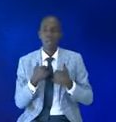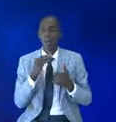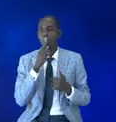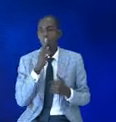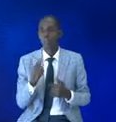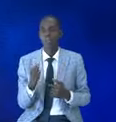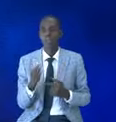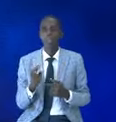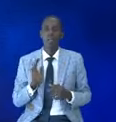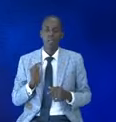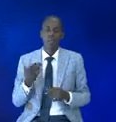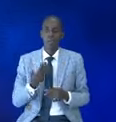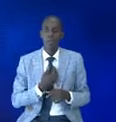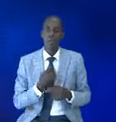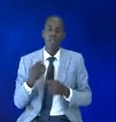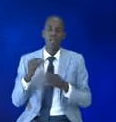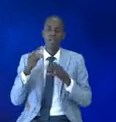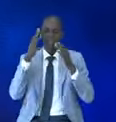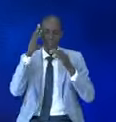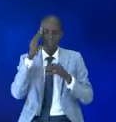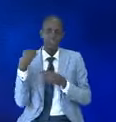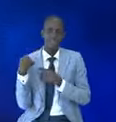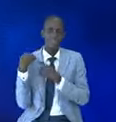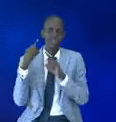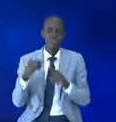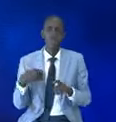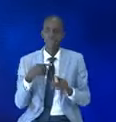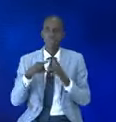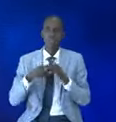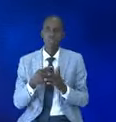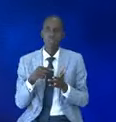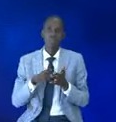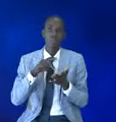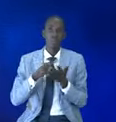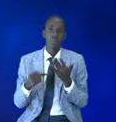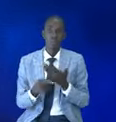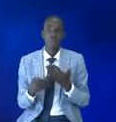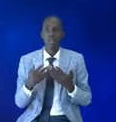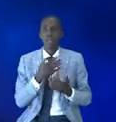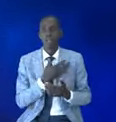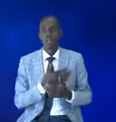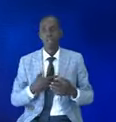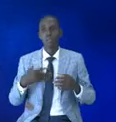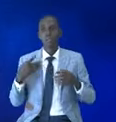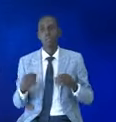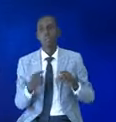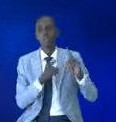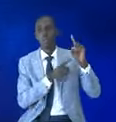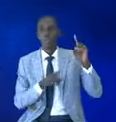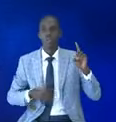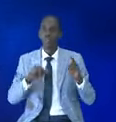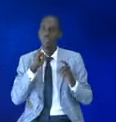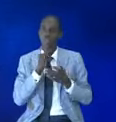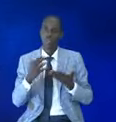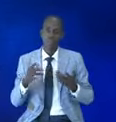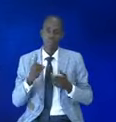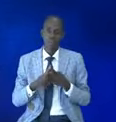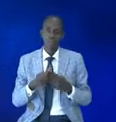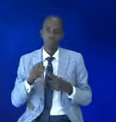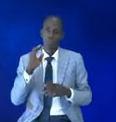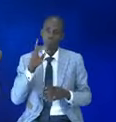our experiences since we started this crusade. And God is here to still visit you and to visit